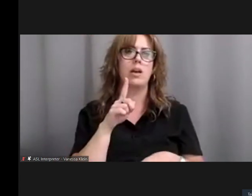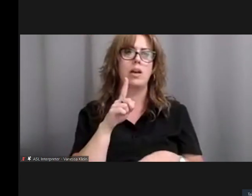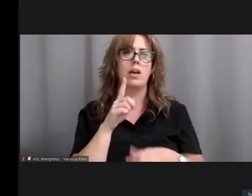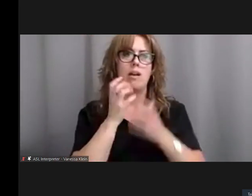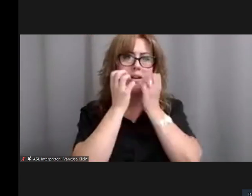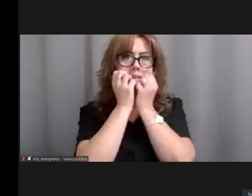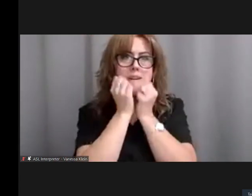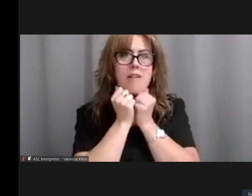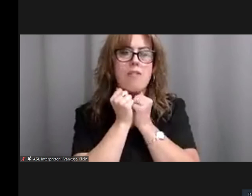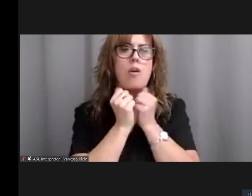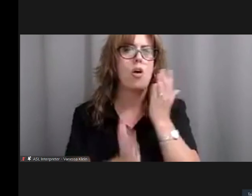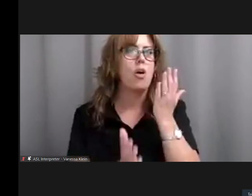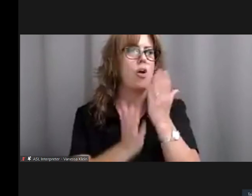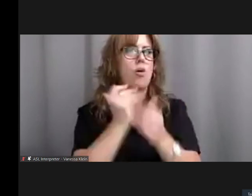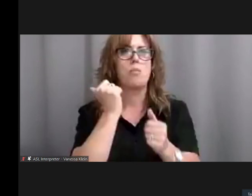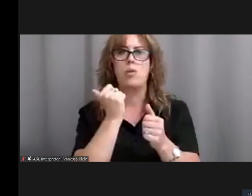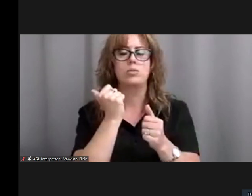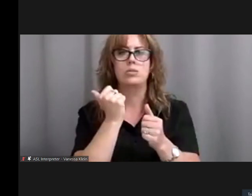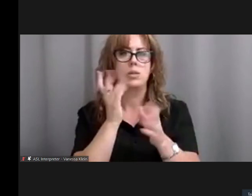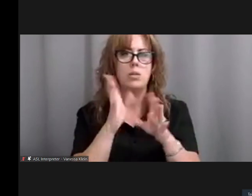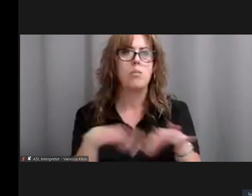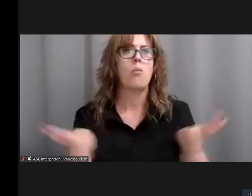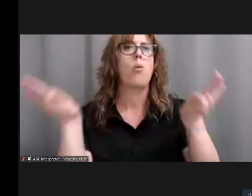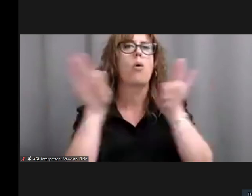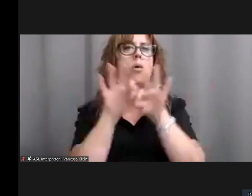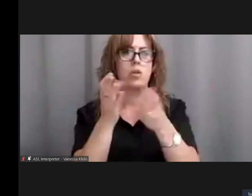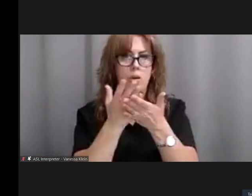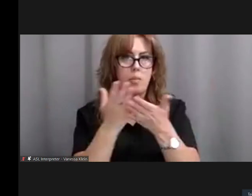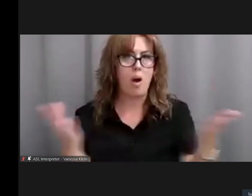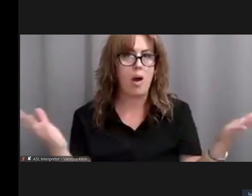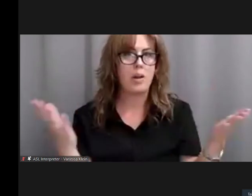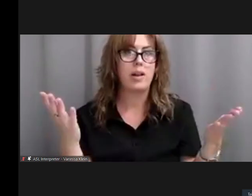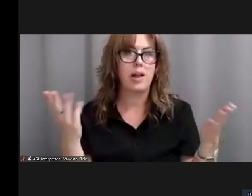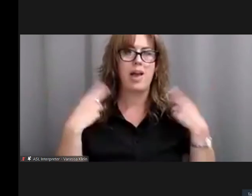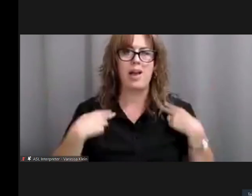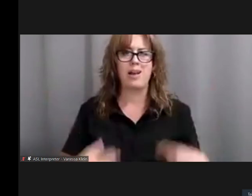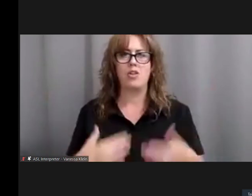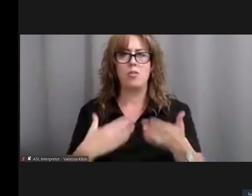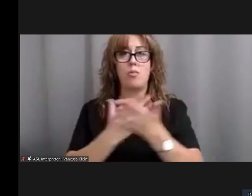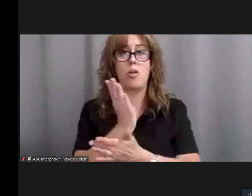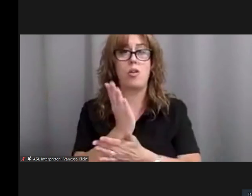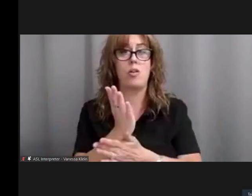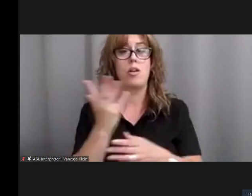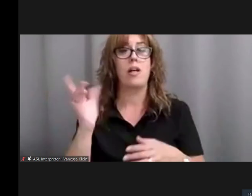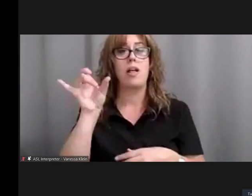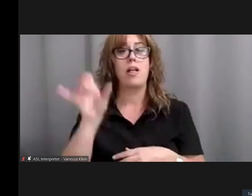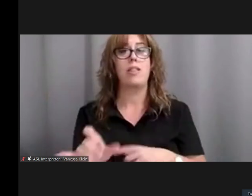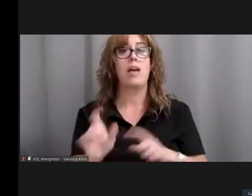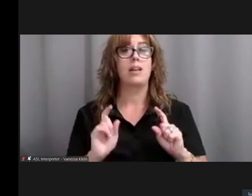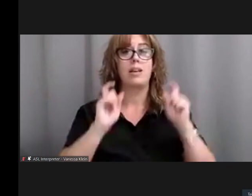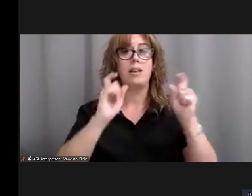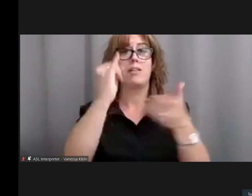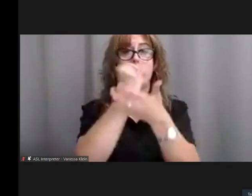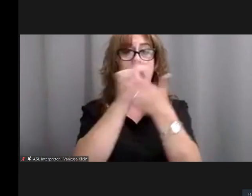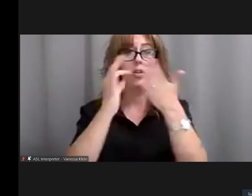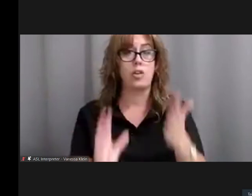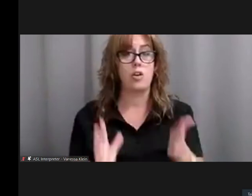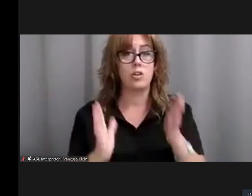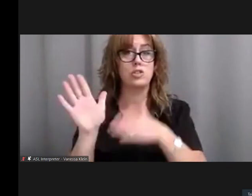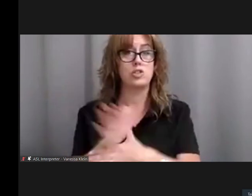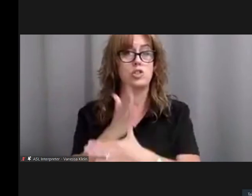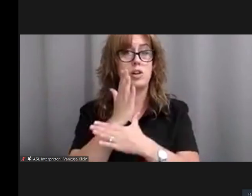basic human right. Our artists and the gift an artist brings to our collective world, challenging